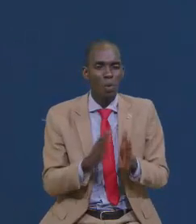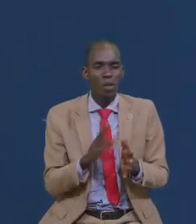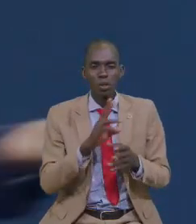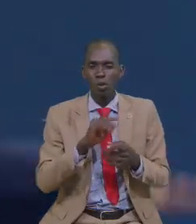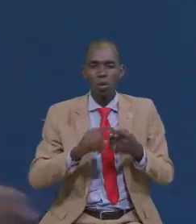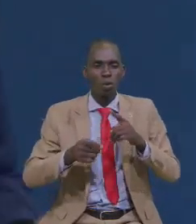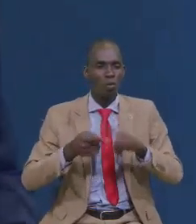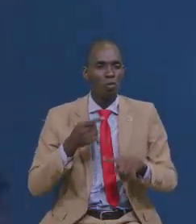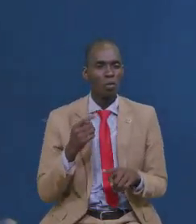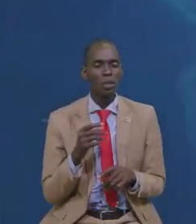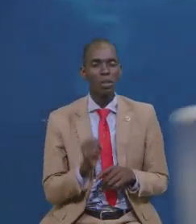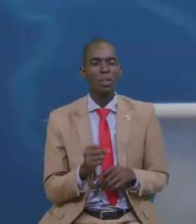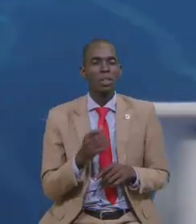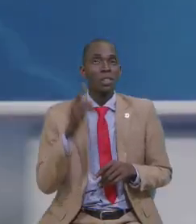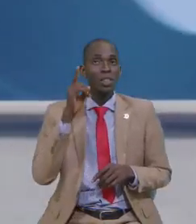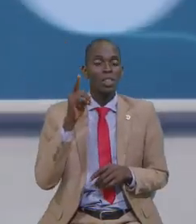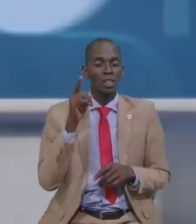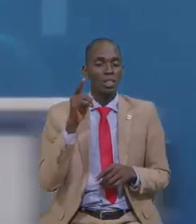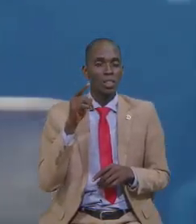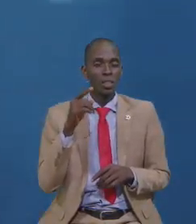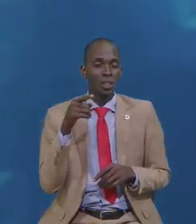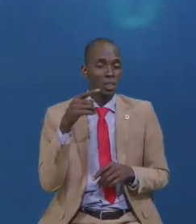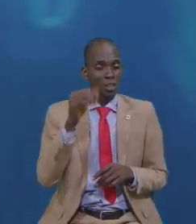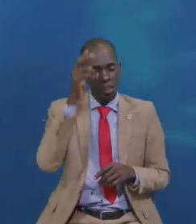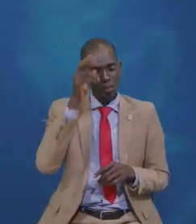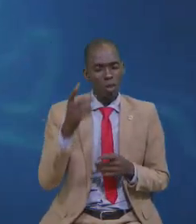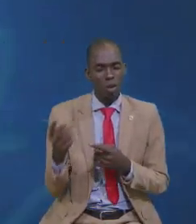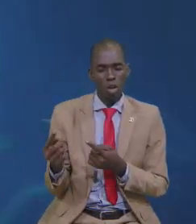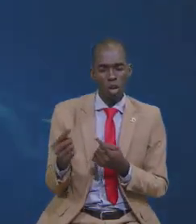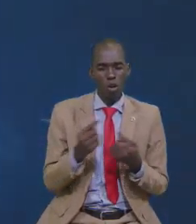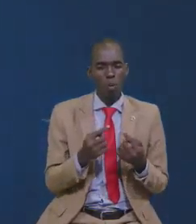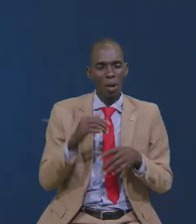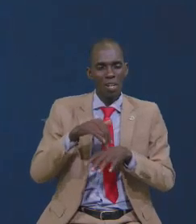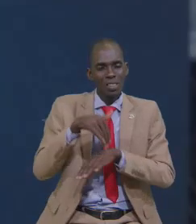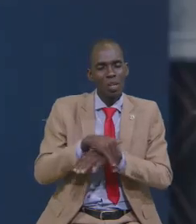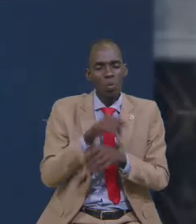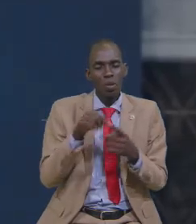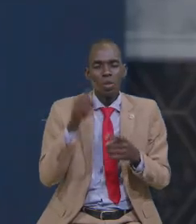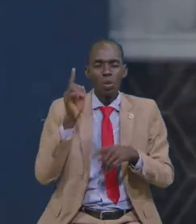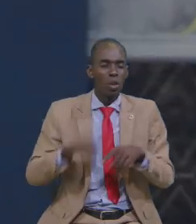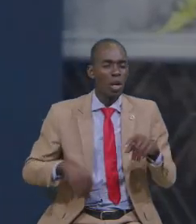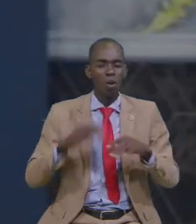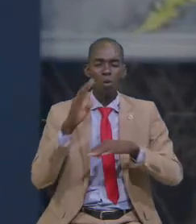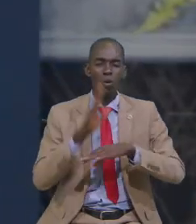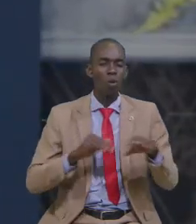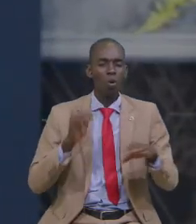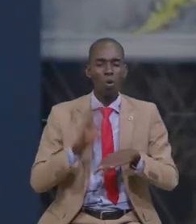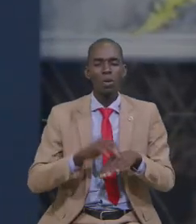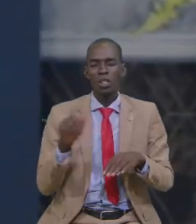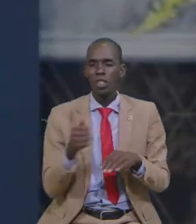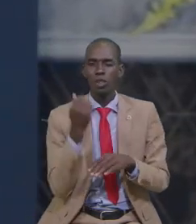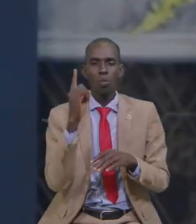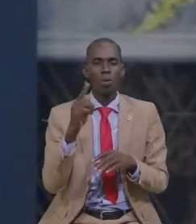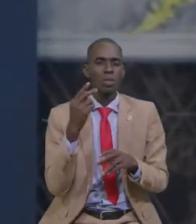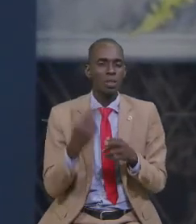He comes at night when you cannot call on anybody. And then you say, they have come. Those evil